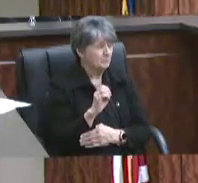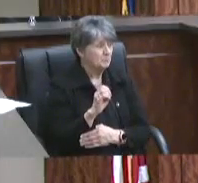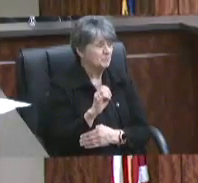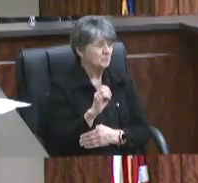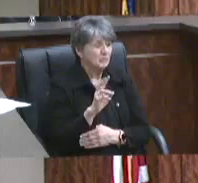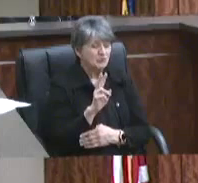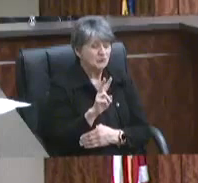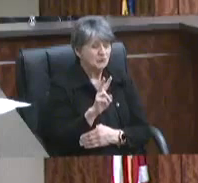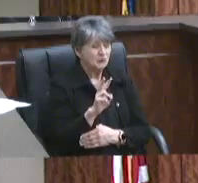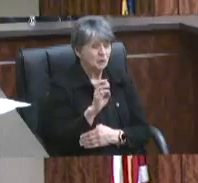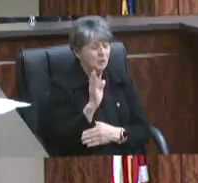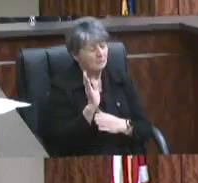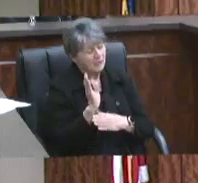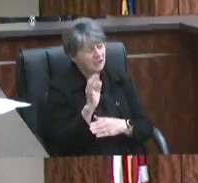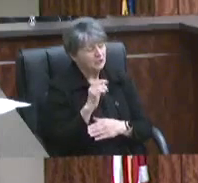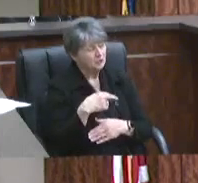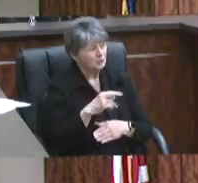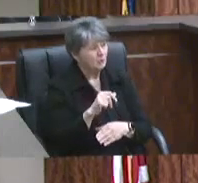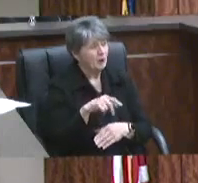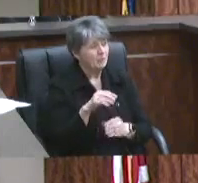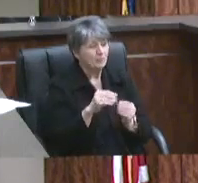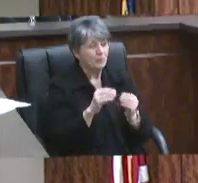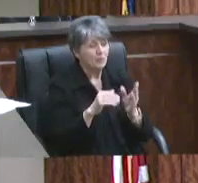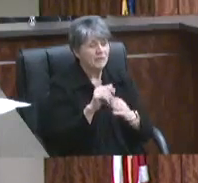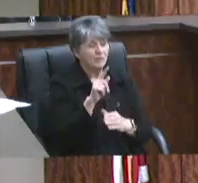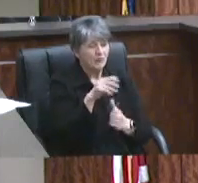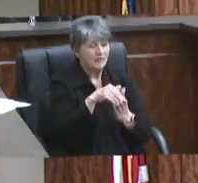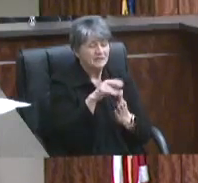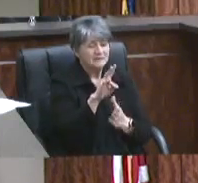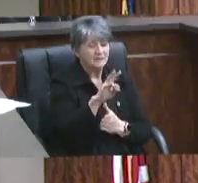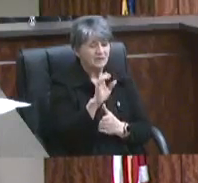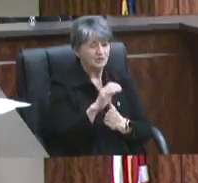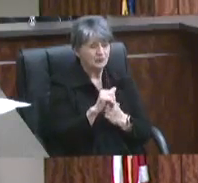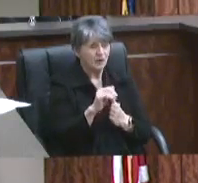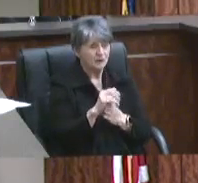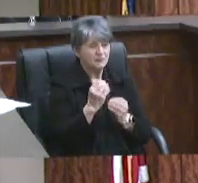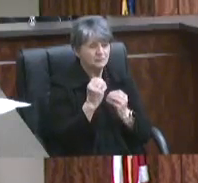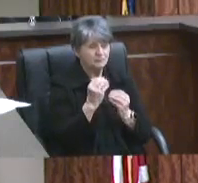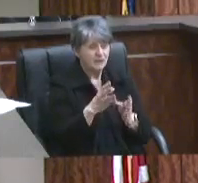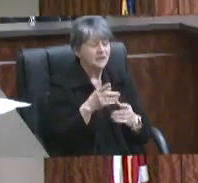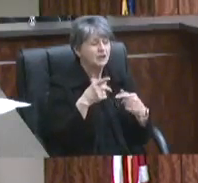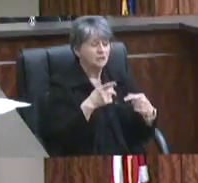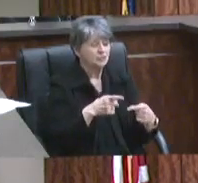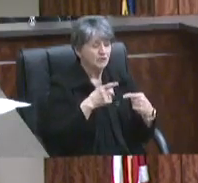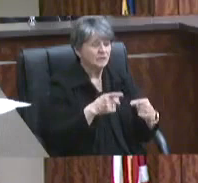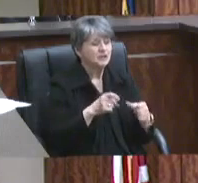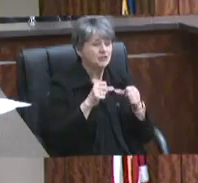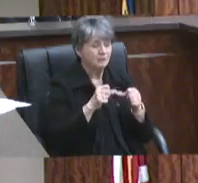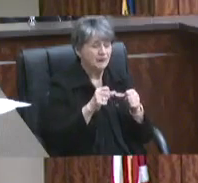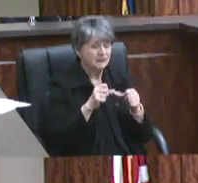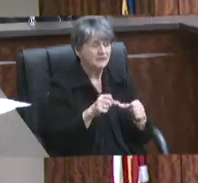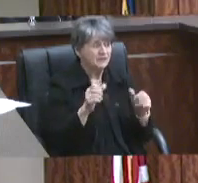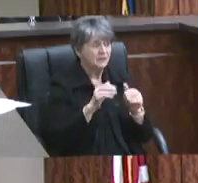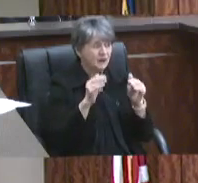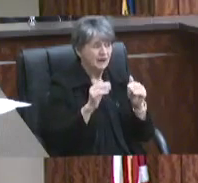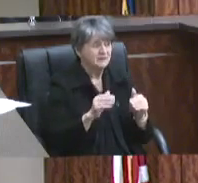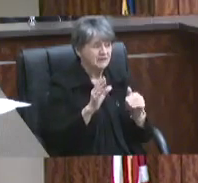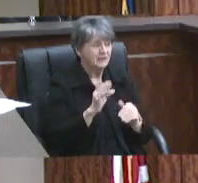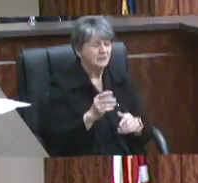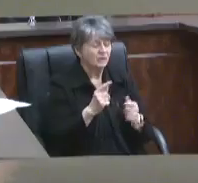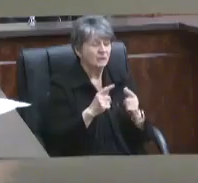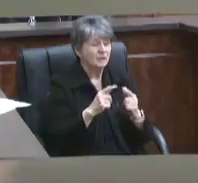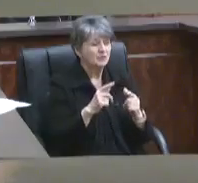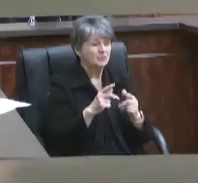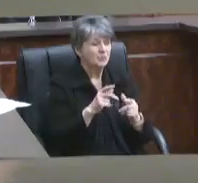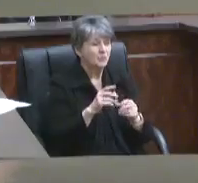County sitting well above $1,700, many residents are struggling to maintain their housing, and they're turning to organizations like